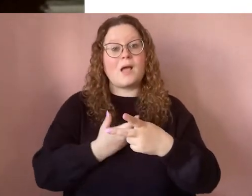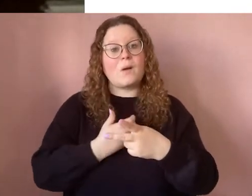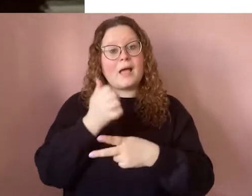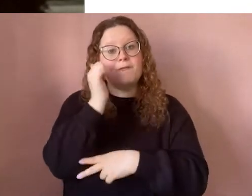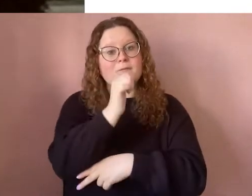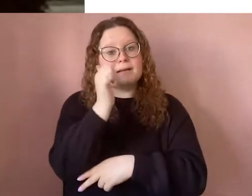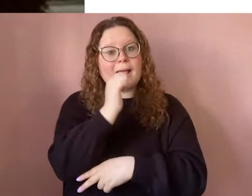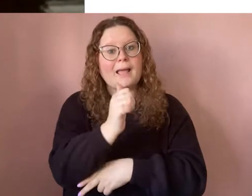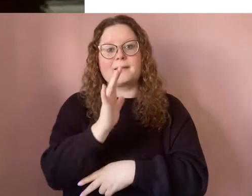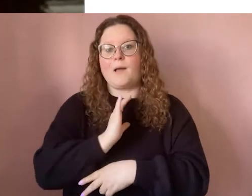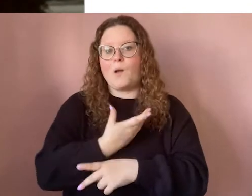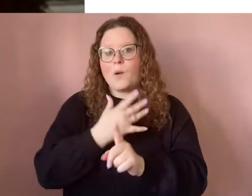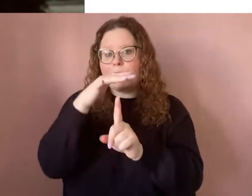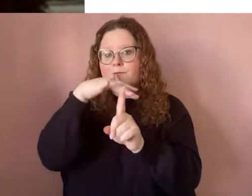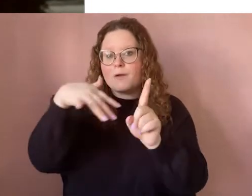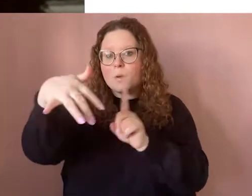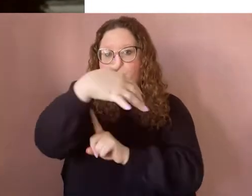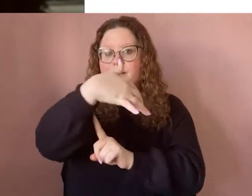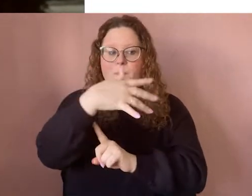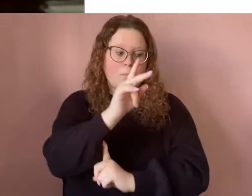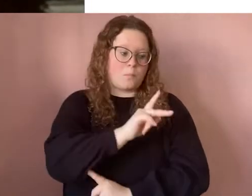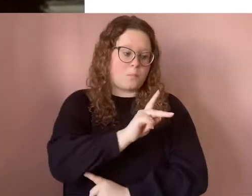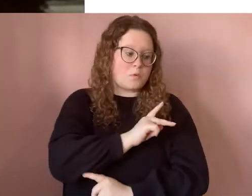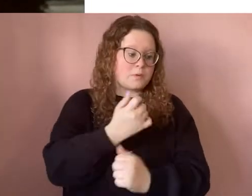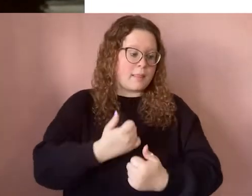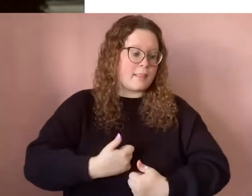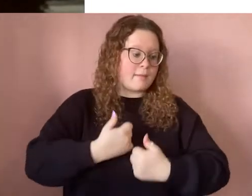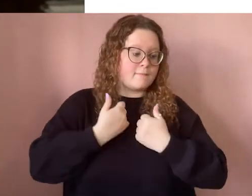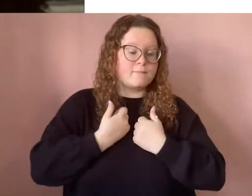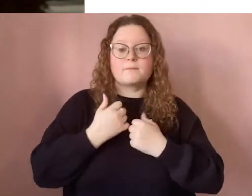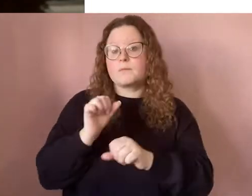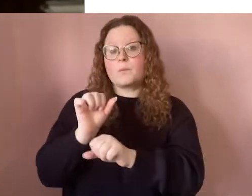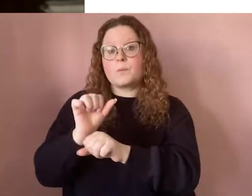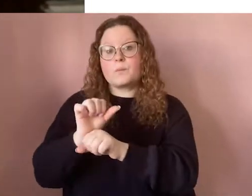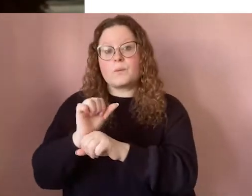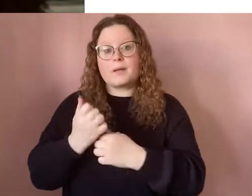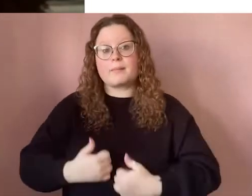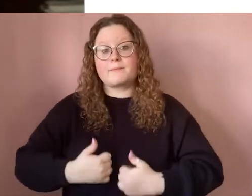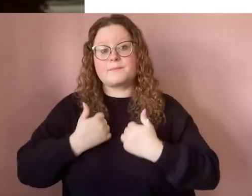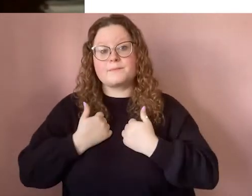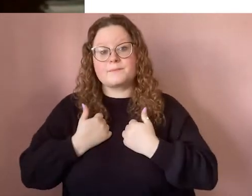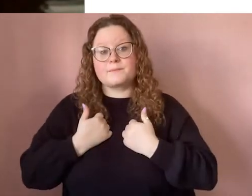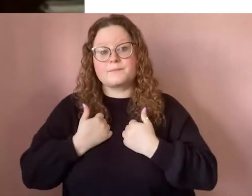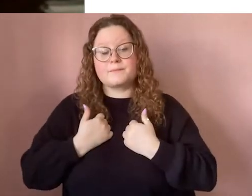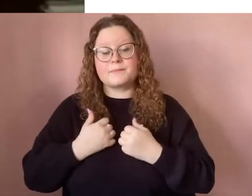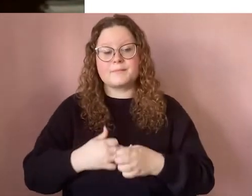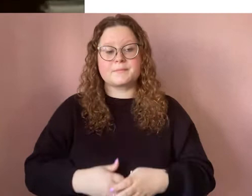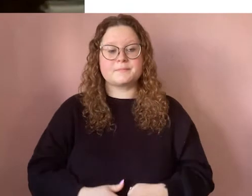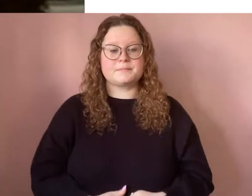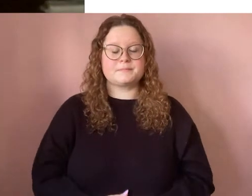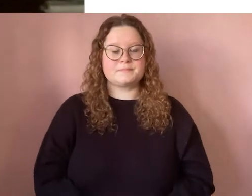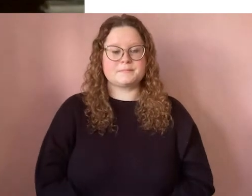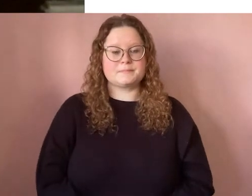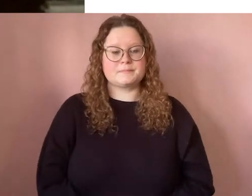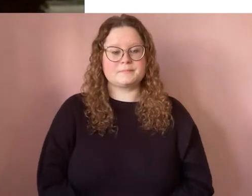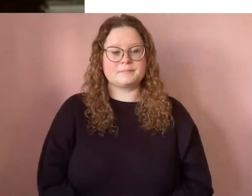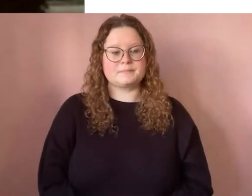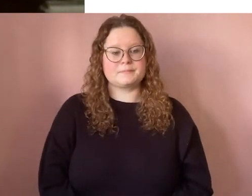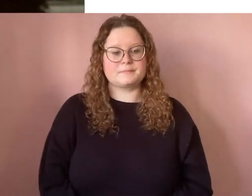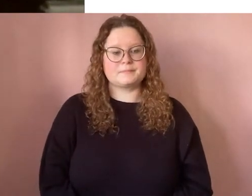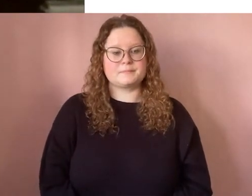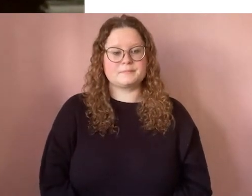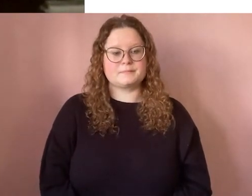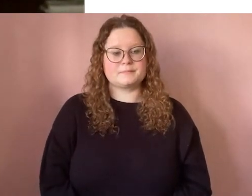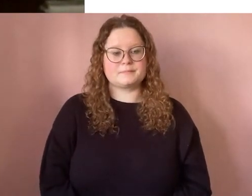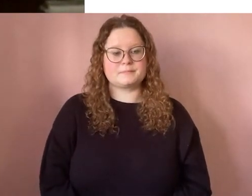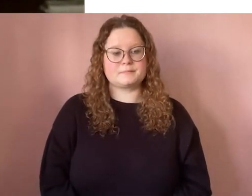environments in which we live and work, for good or ill. I think also that we're